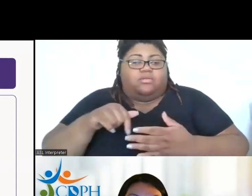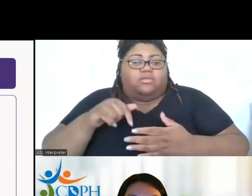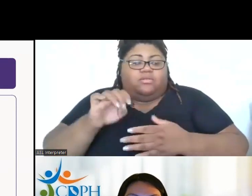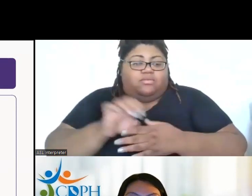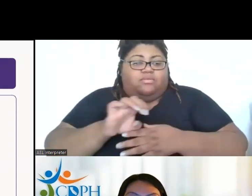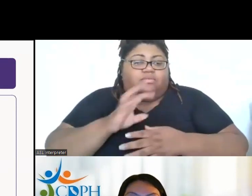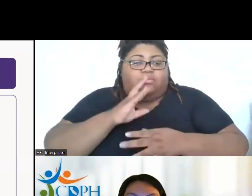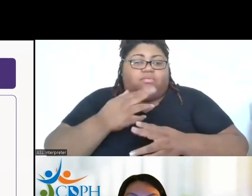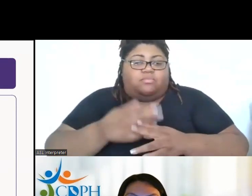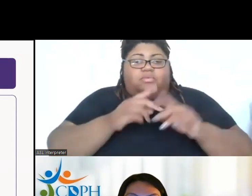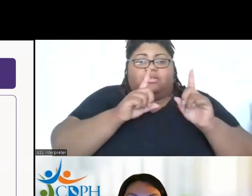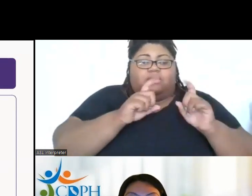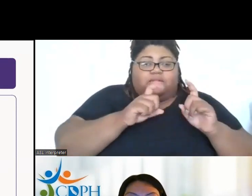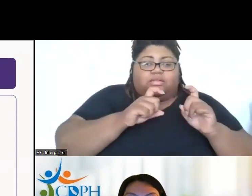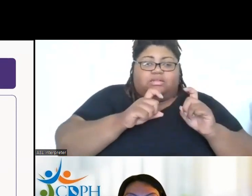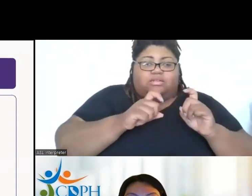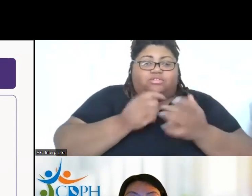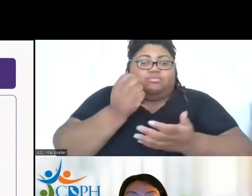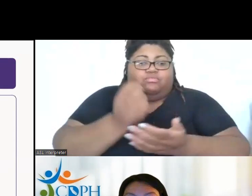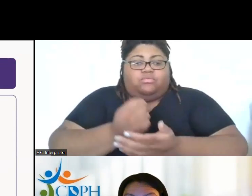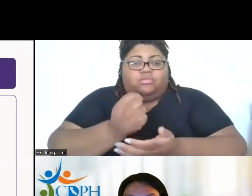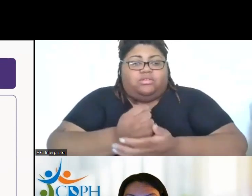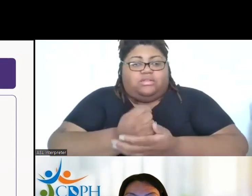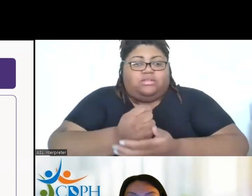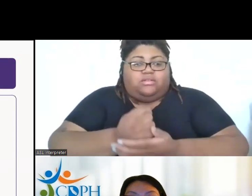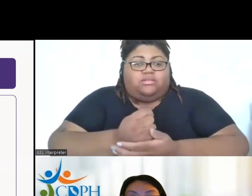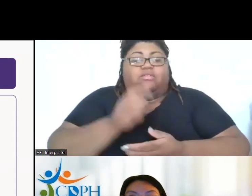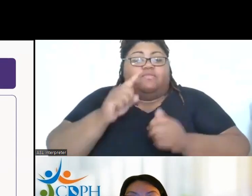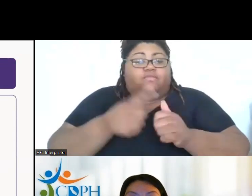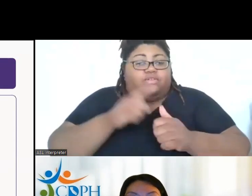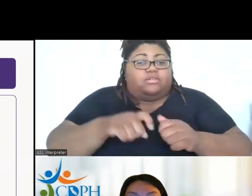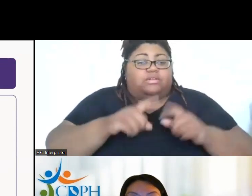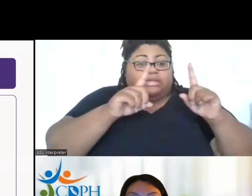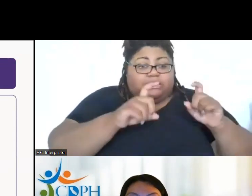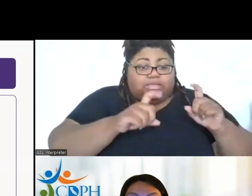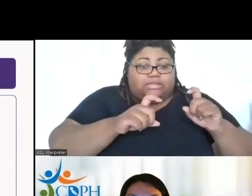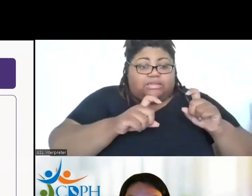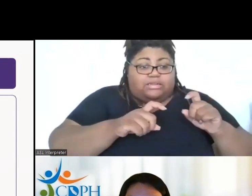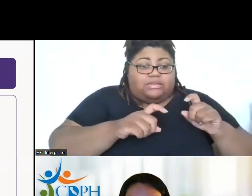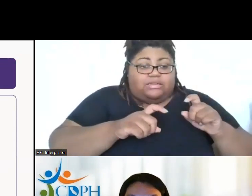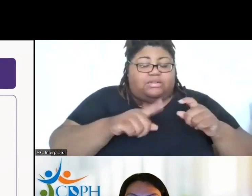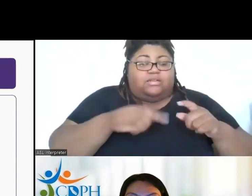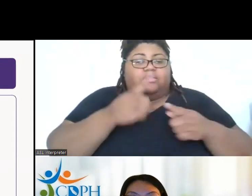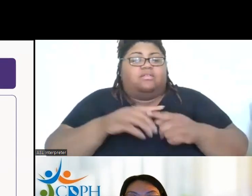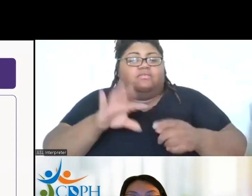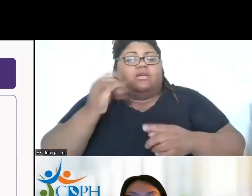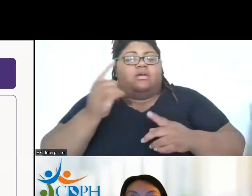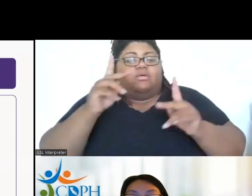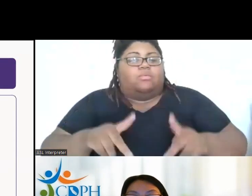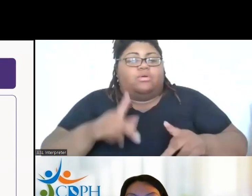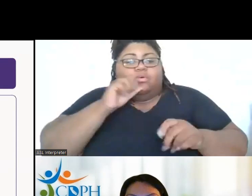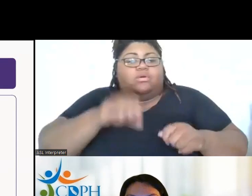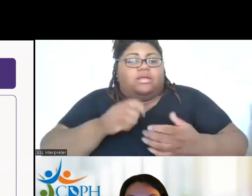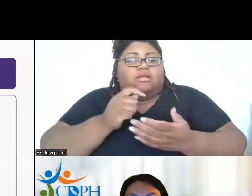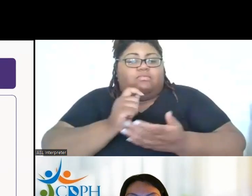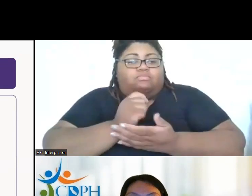test to treat, it really means you have to first test, then you have to find somebody who can prescribe to you, then you have to go pick